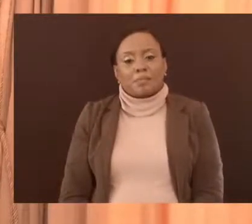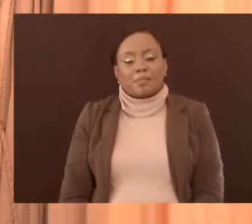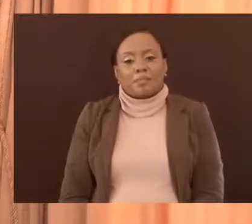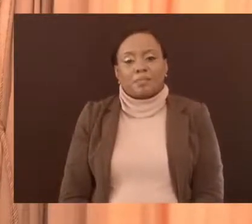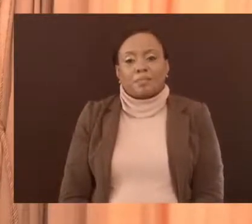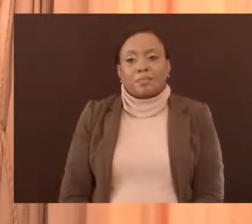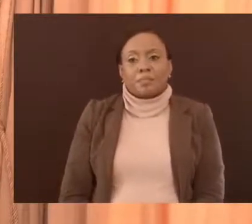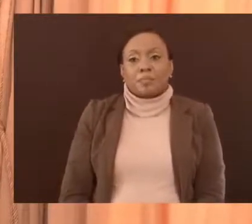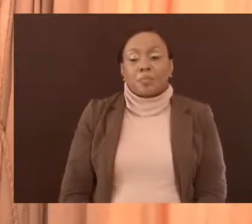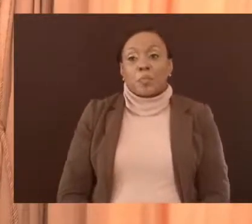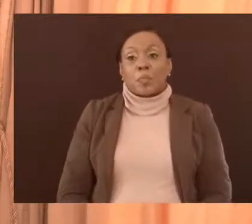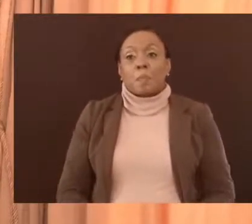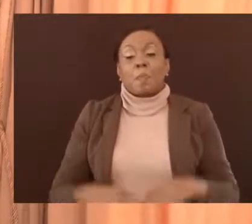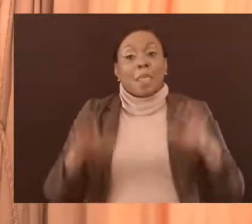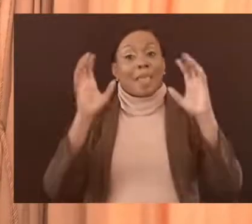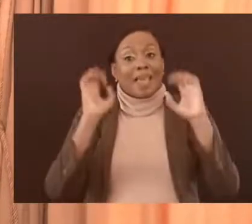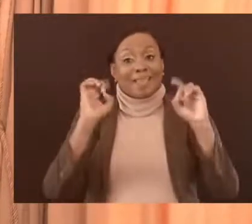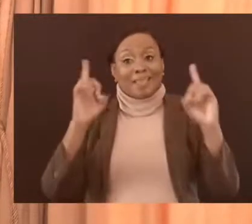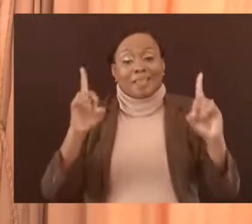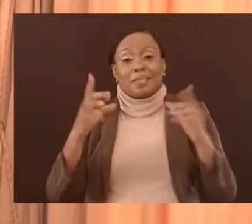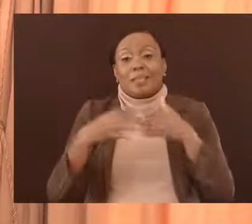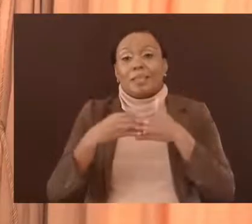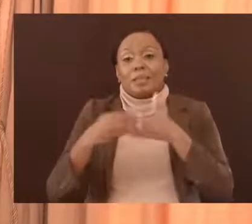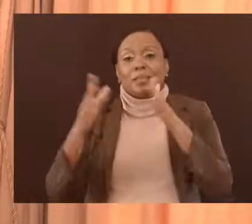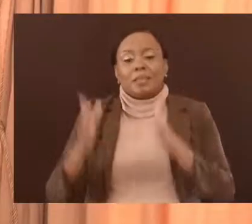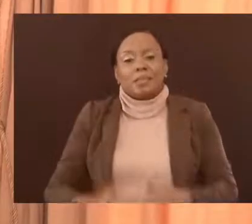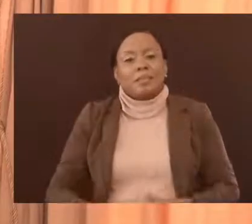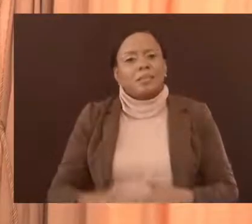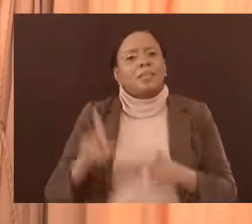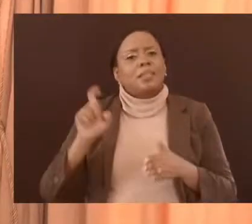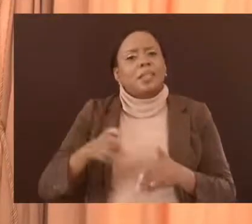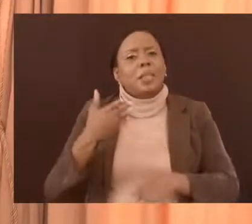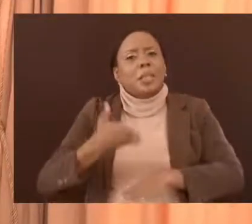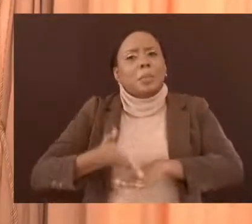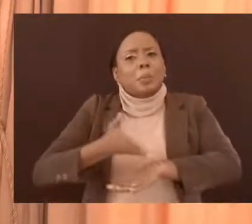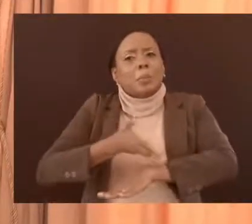that leaders need refresher courses.